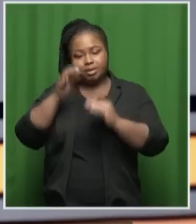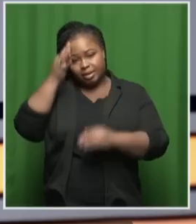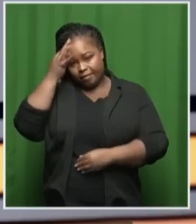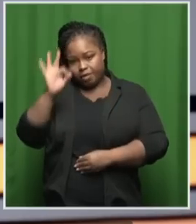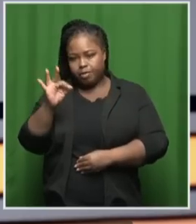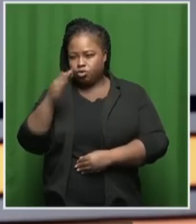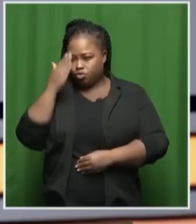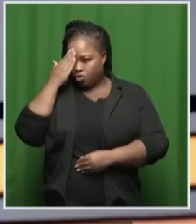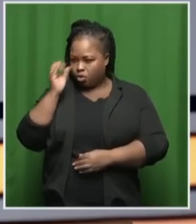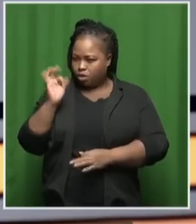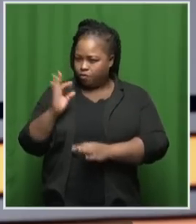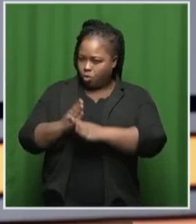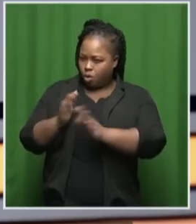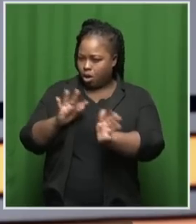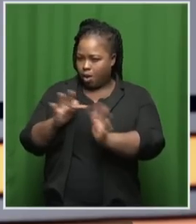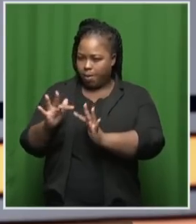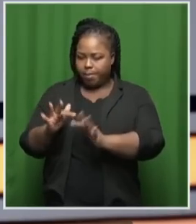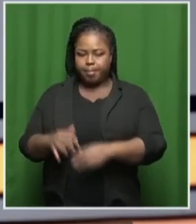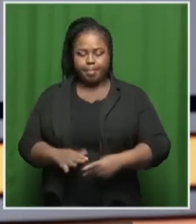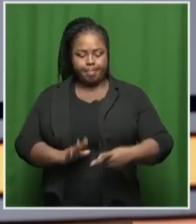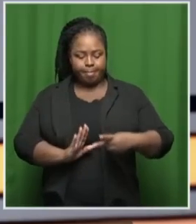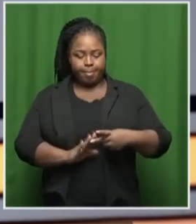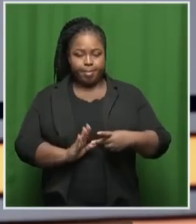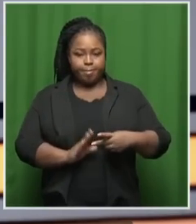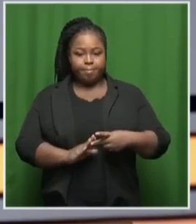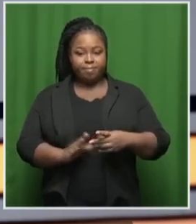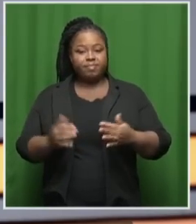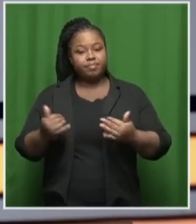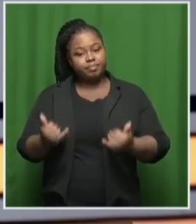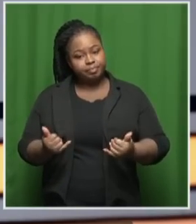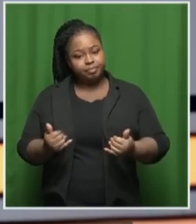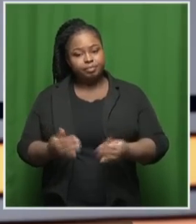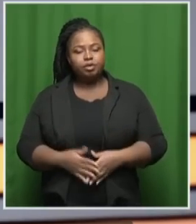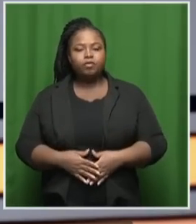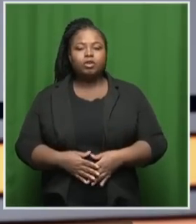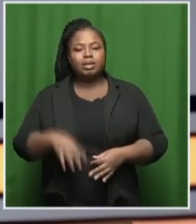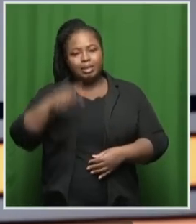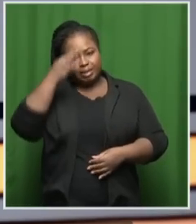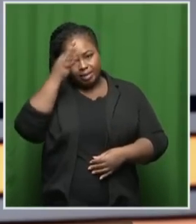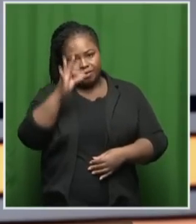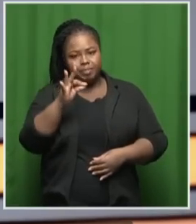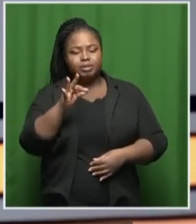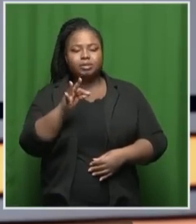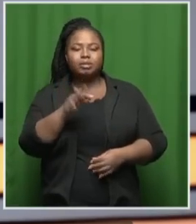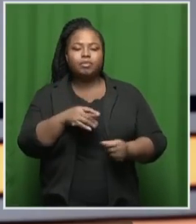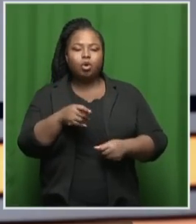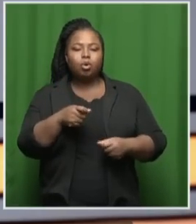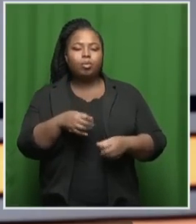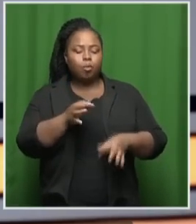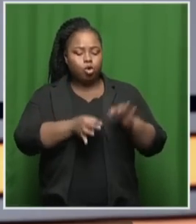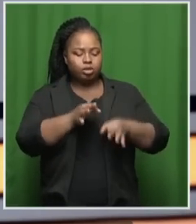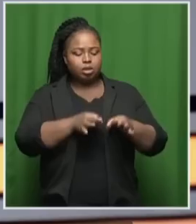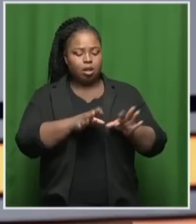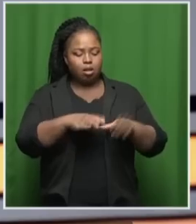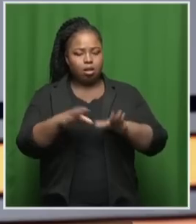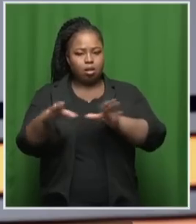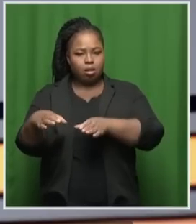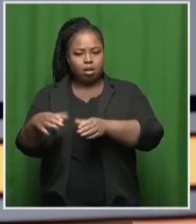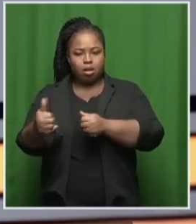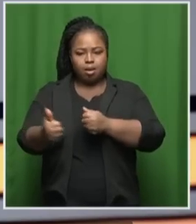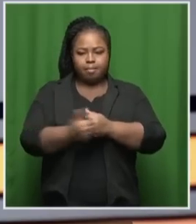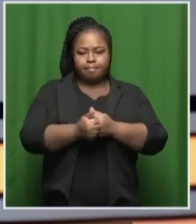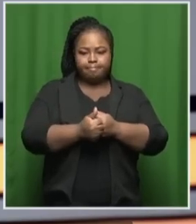the first thing. Second, we are heading to the inevitability of coalition governments, almost certainly on provincial level